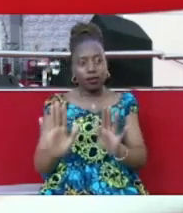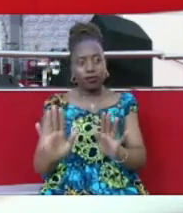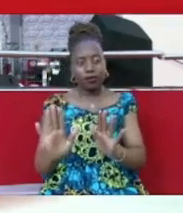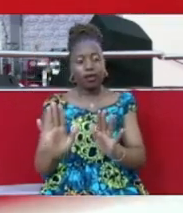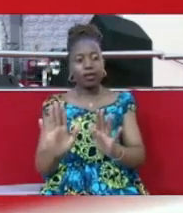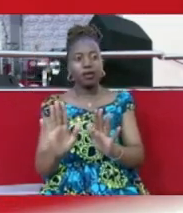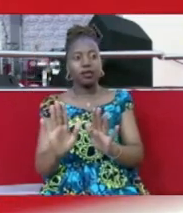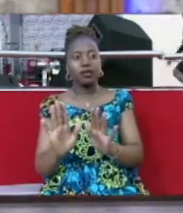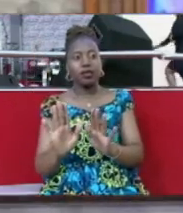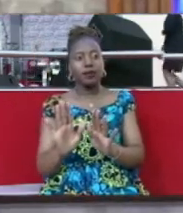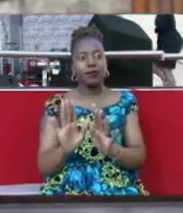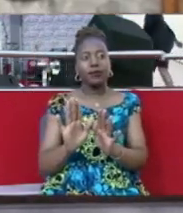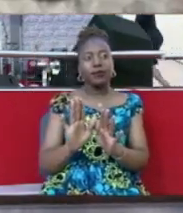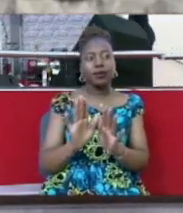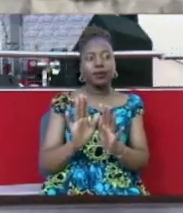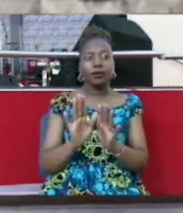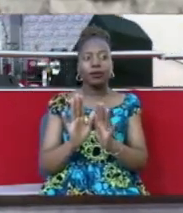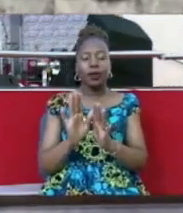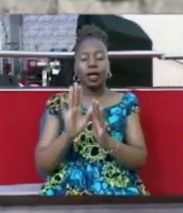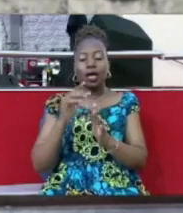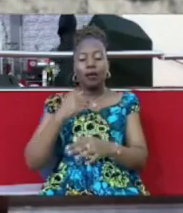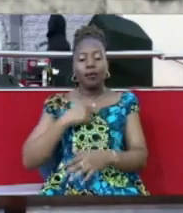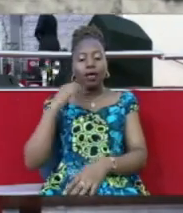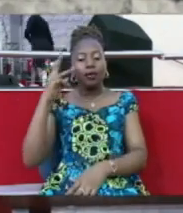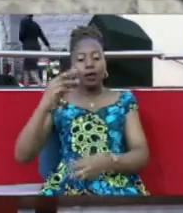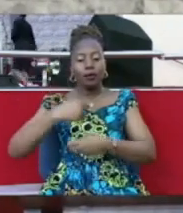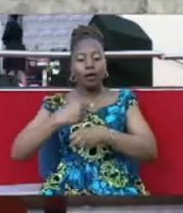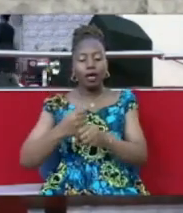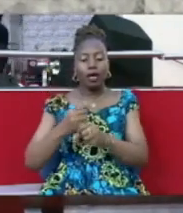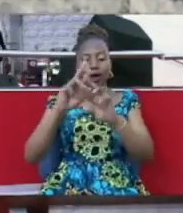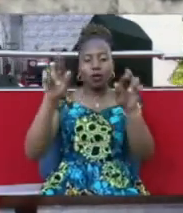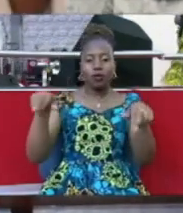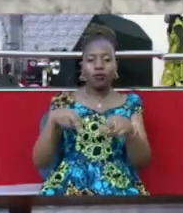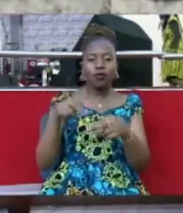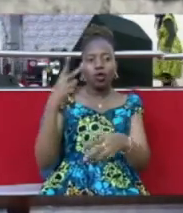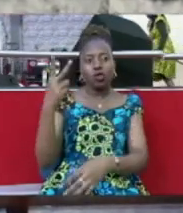all that matters. I'll make room for two.